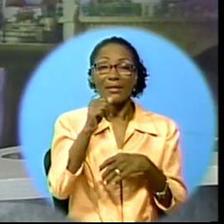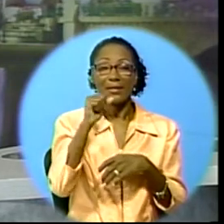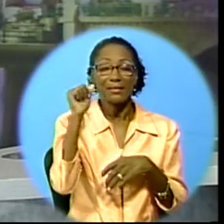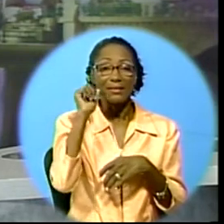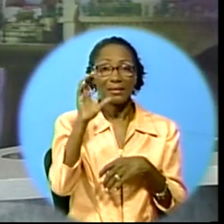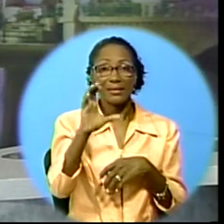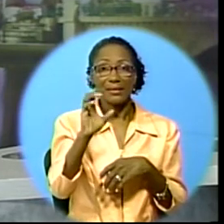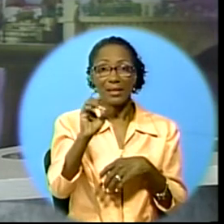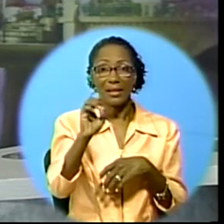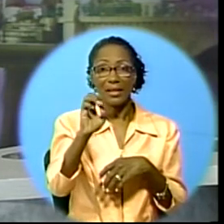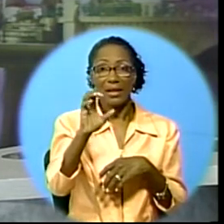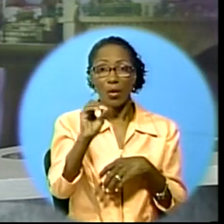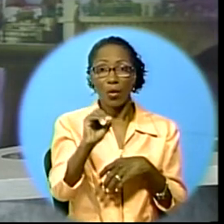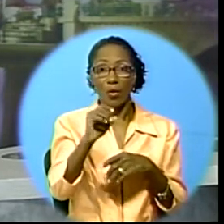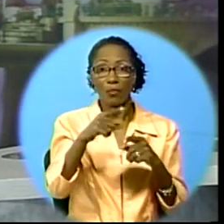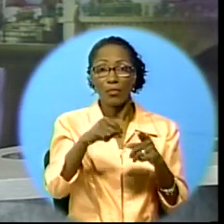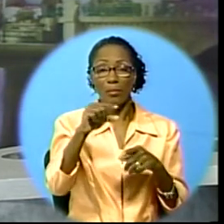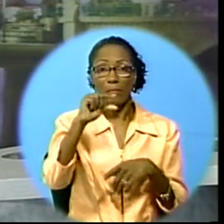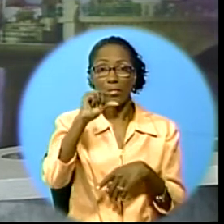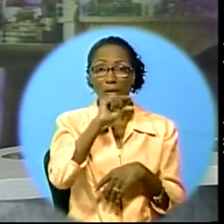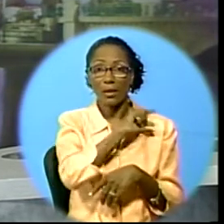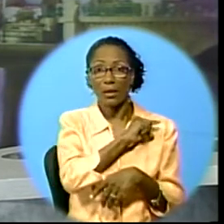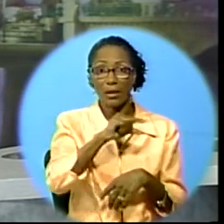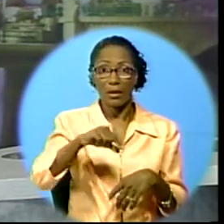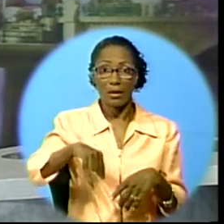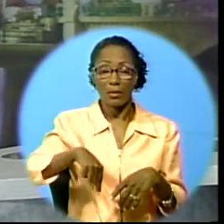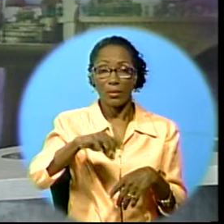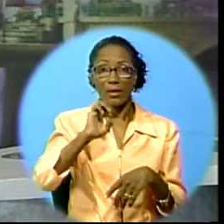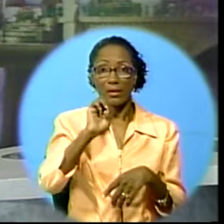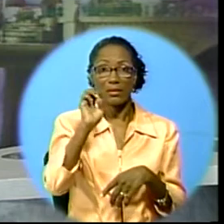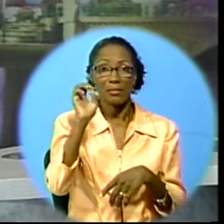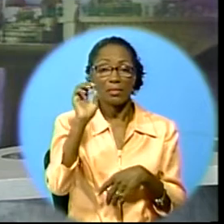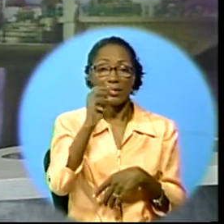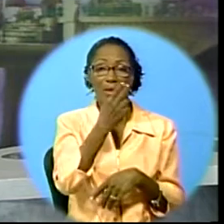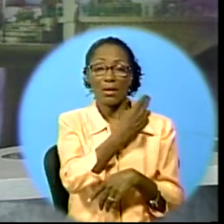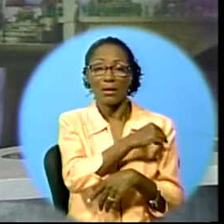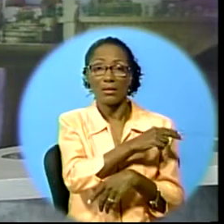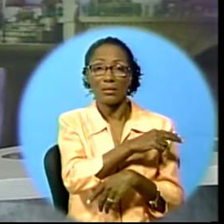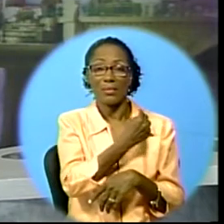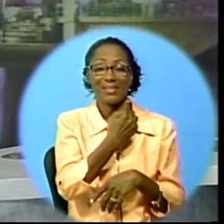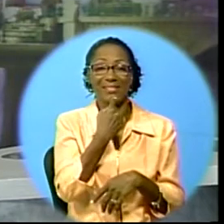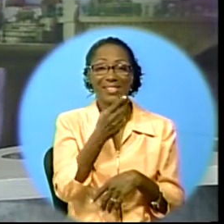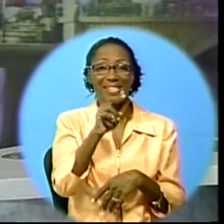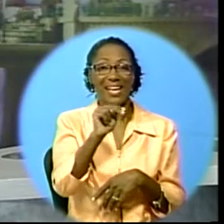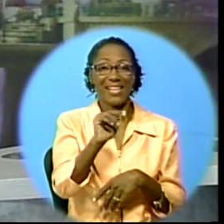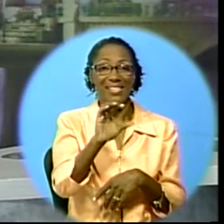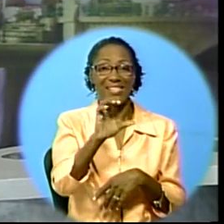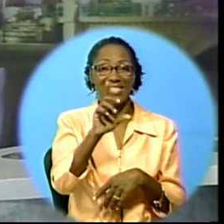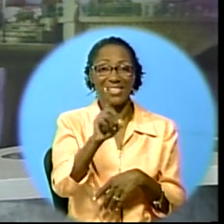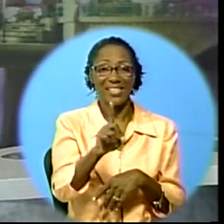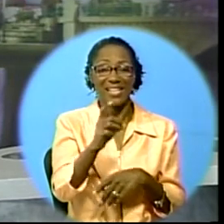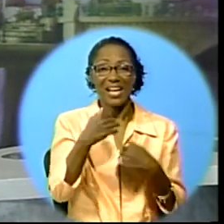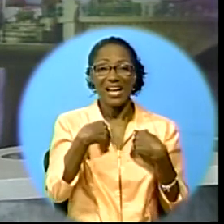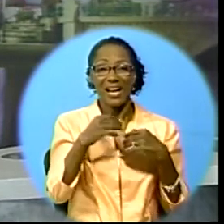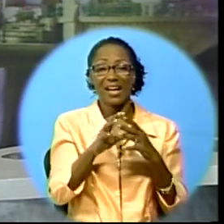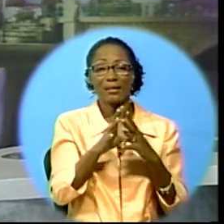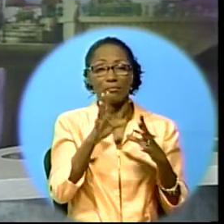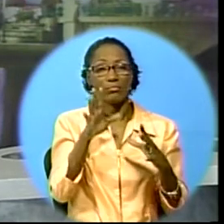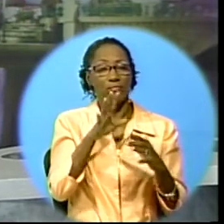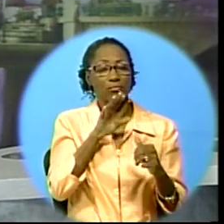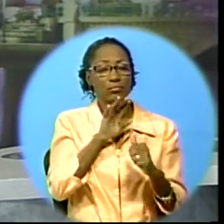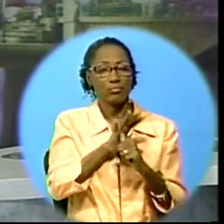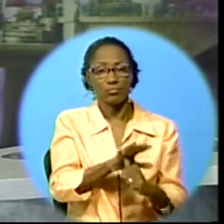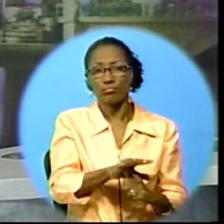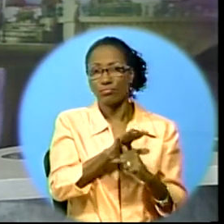Dr. Dexter James, announced that NCDs were having a devastating impact on the finances of the hospital. Dame Billy